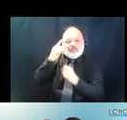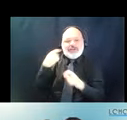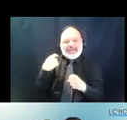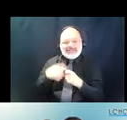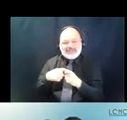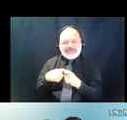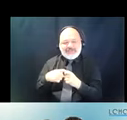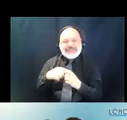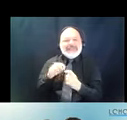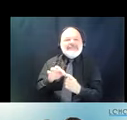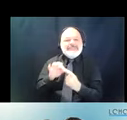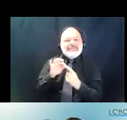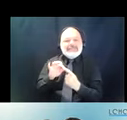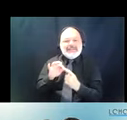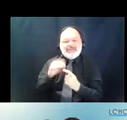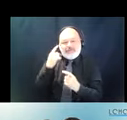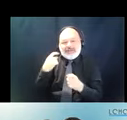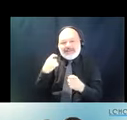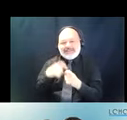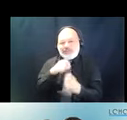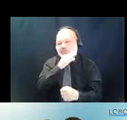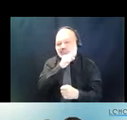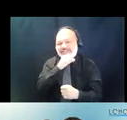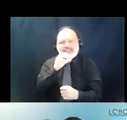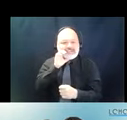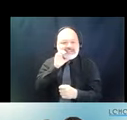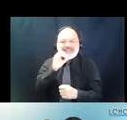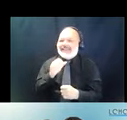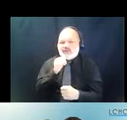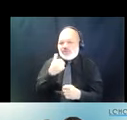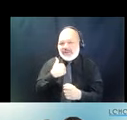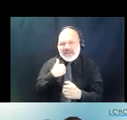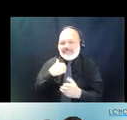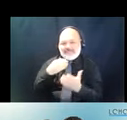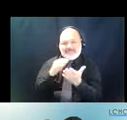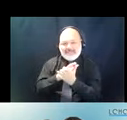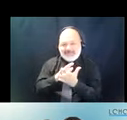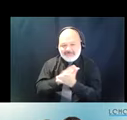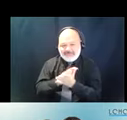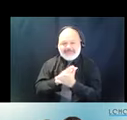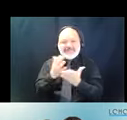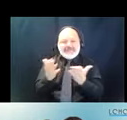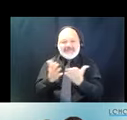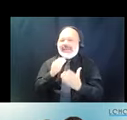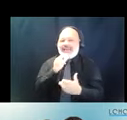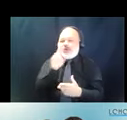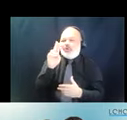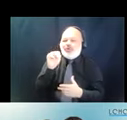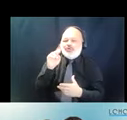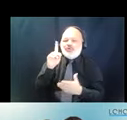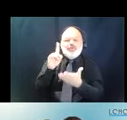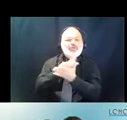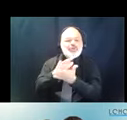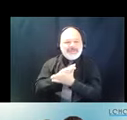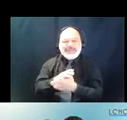particularly with Latino seniors who are undocumented. A lot of these programs, Medicare,